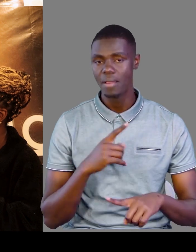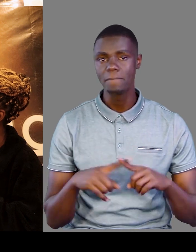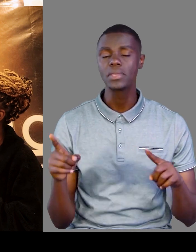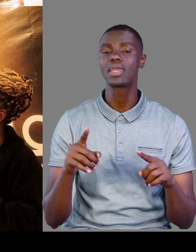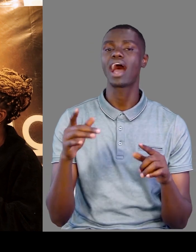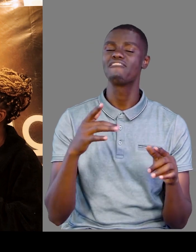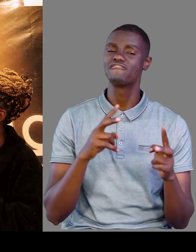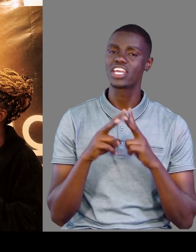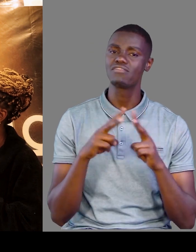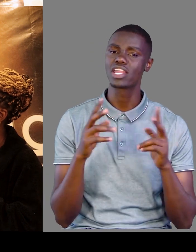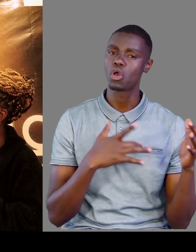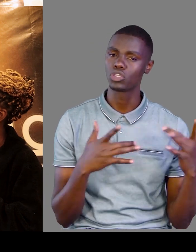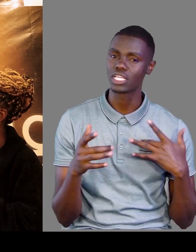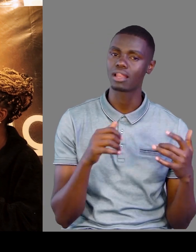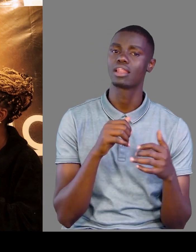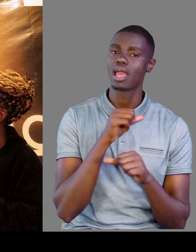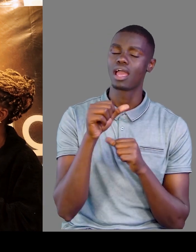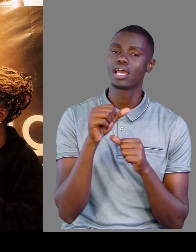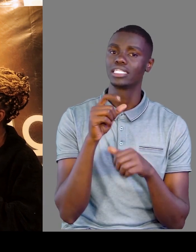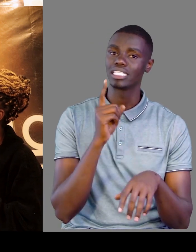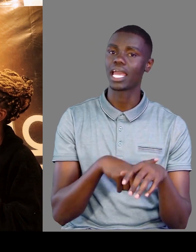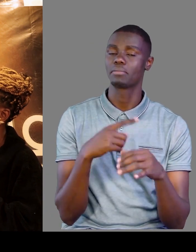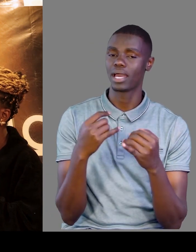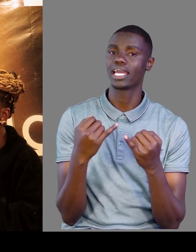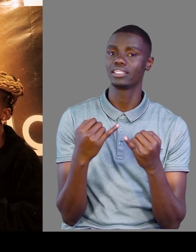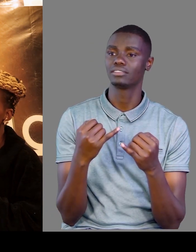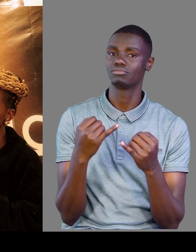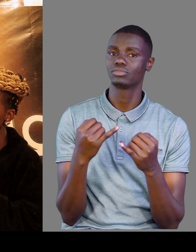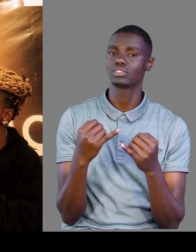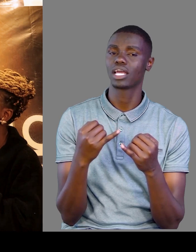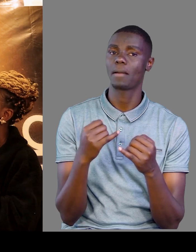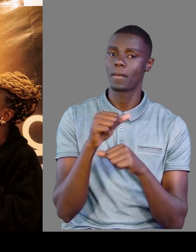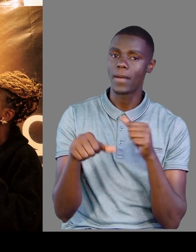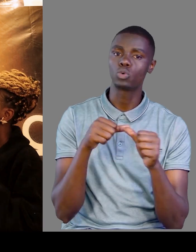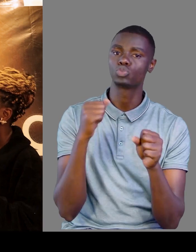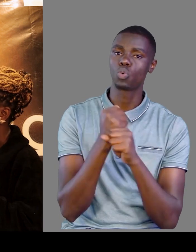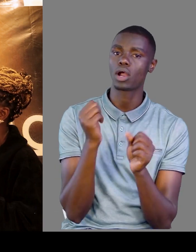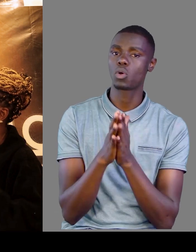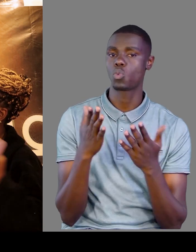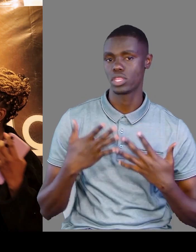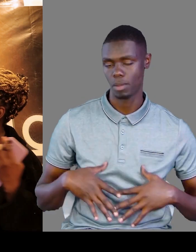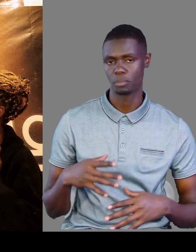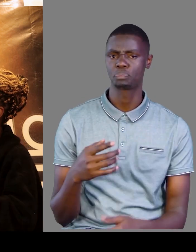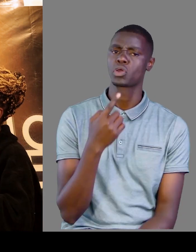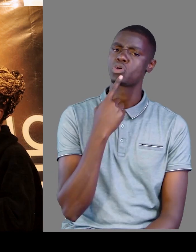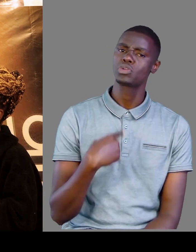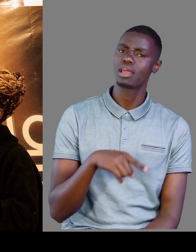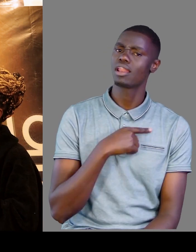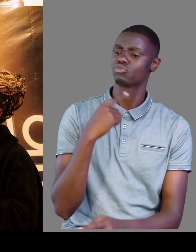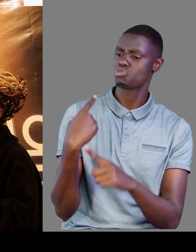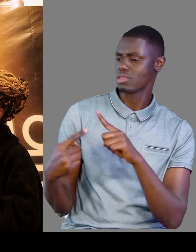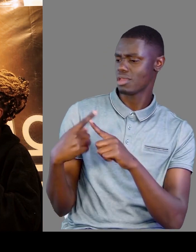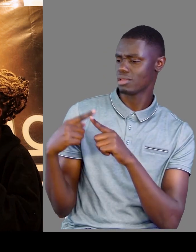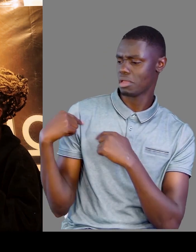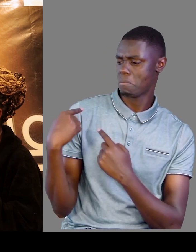concern when I'm about to actually work with people. Yes. Interesting. Now tell us, over the years in the